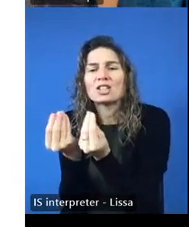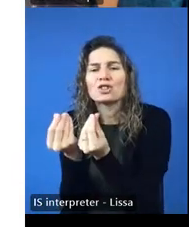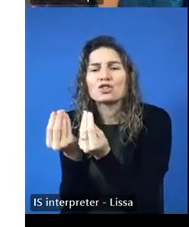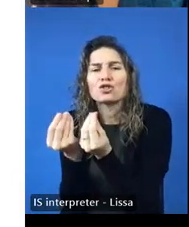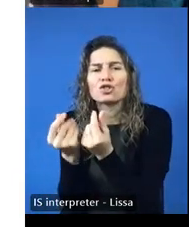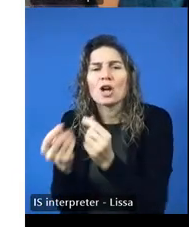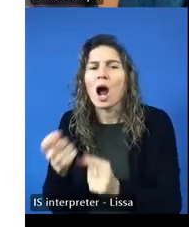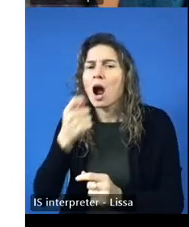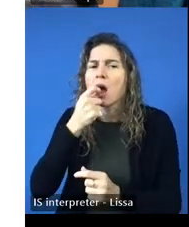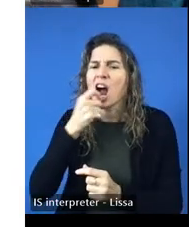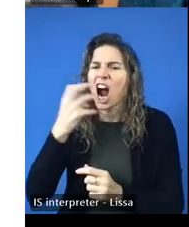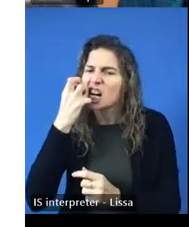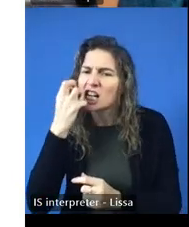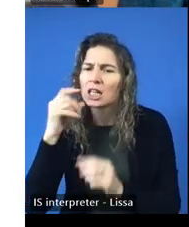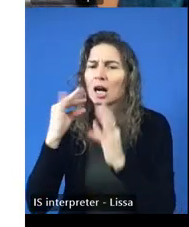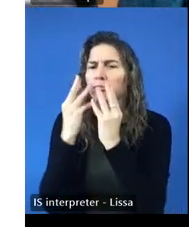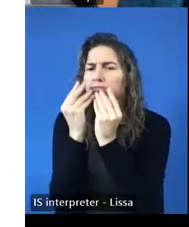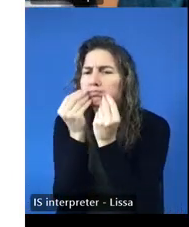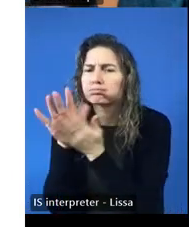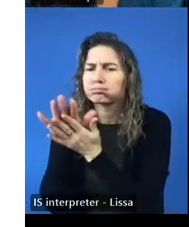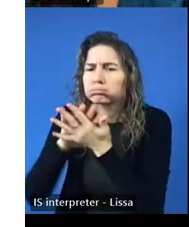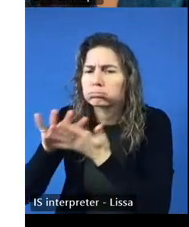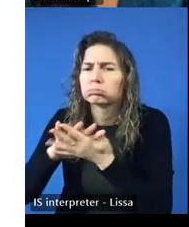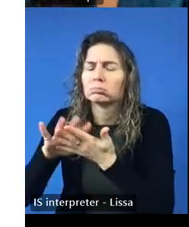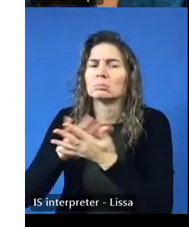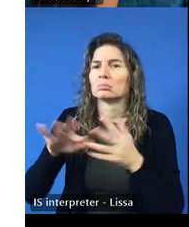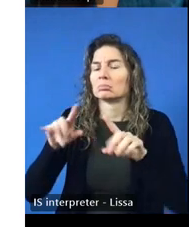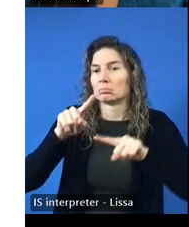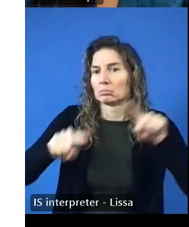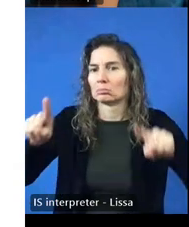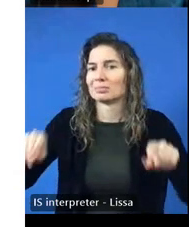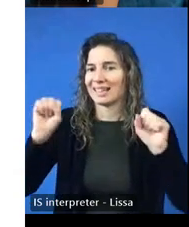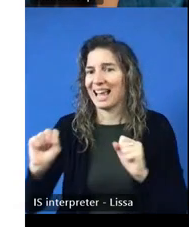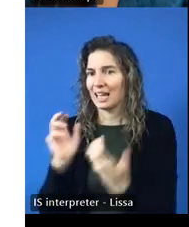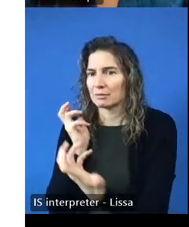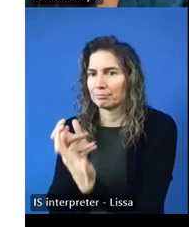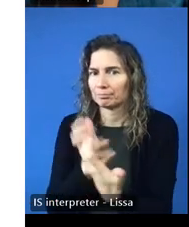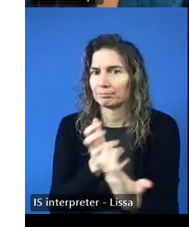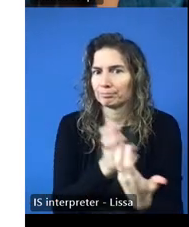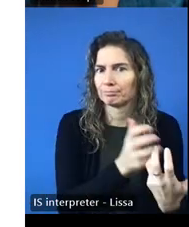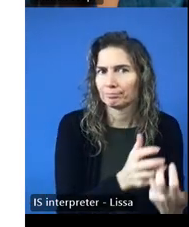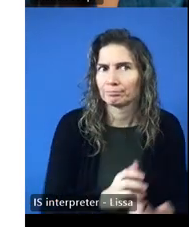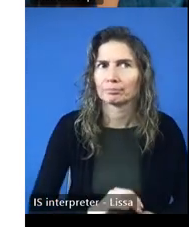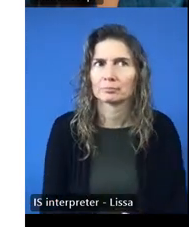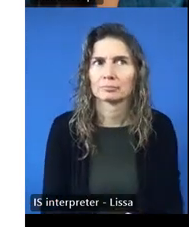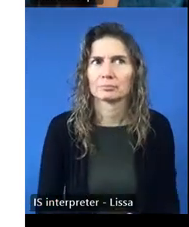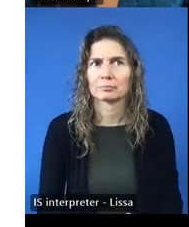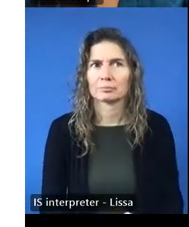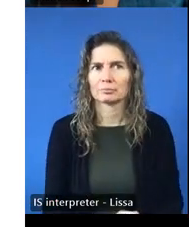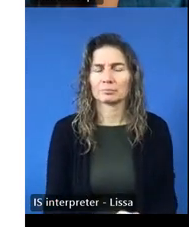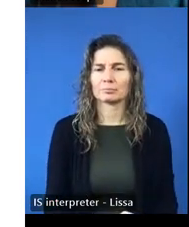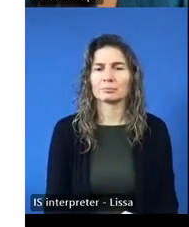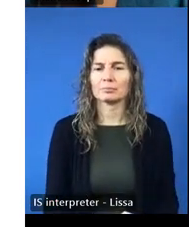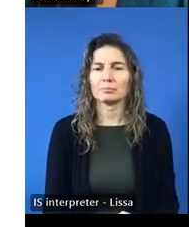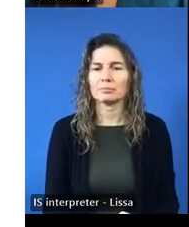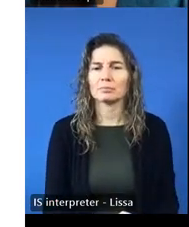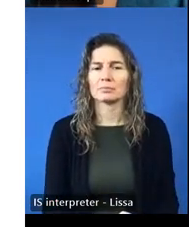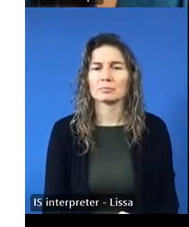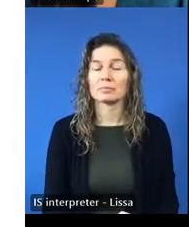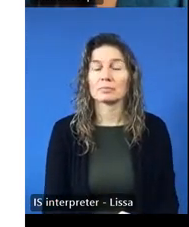Trainees acquire these skills through practice and application of knowledge. Spoon's training has been delivered digitally, in